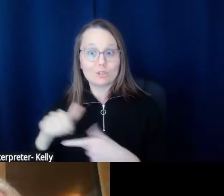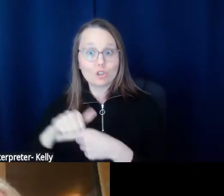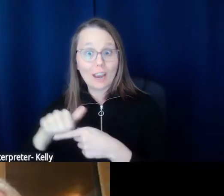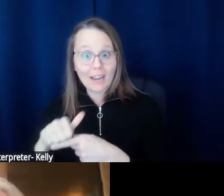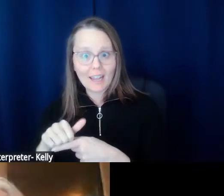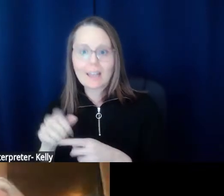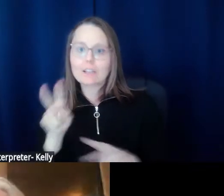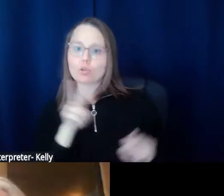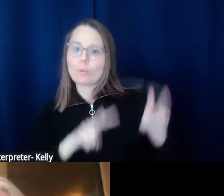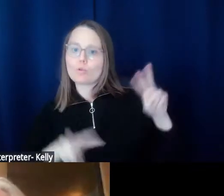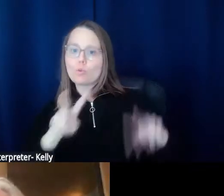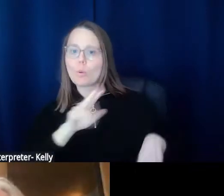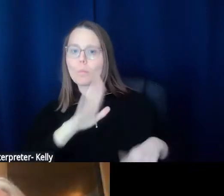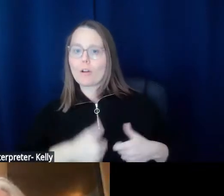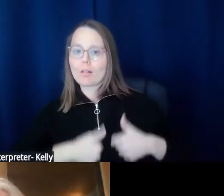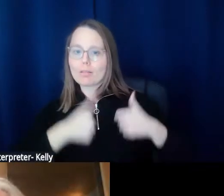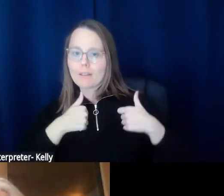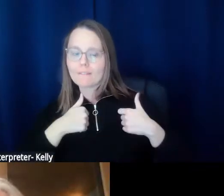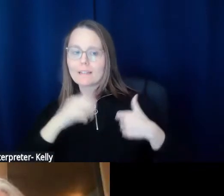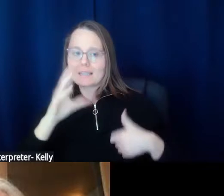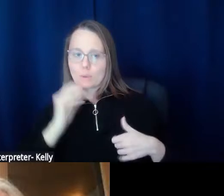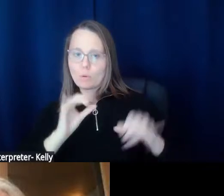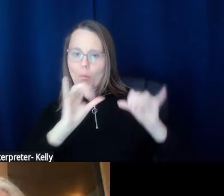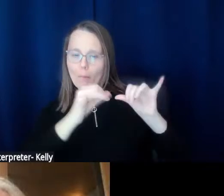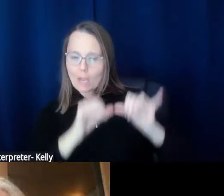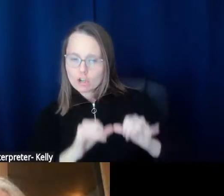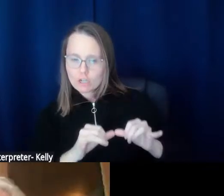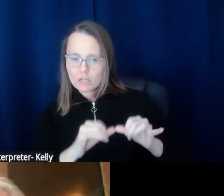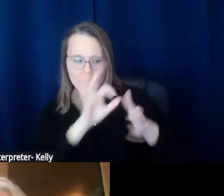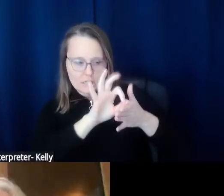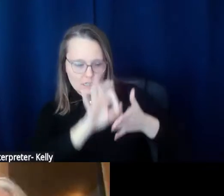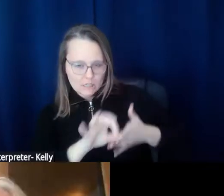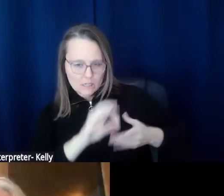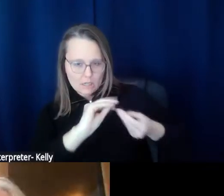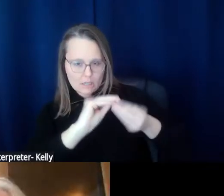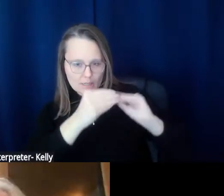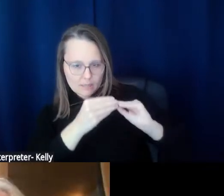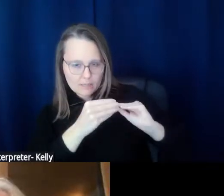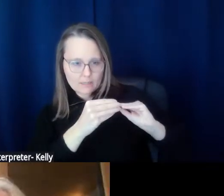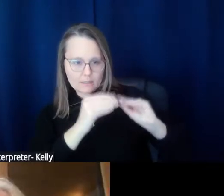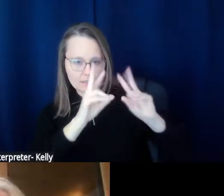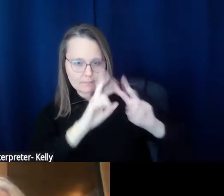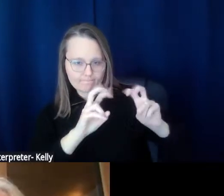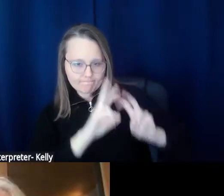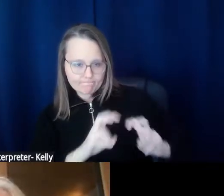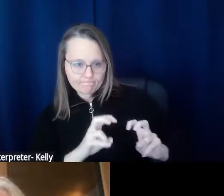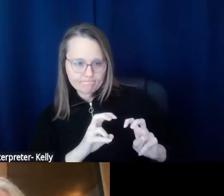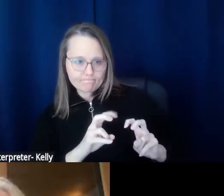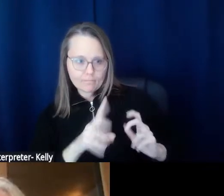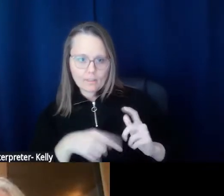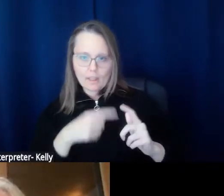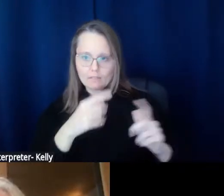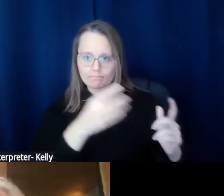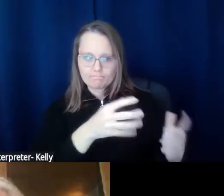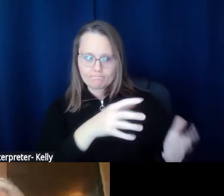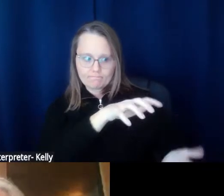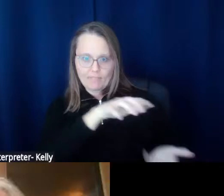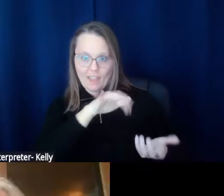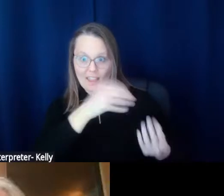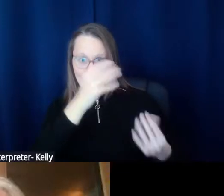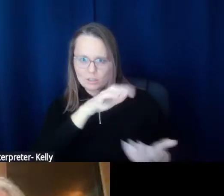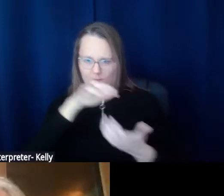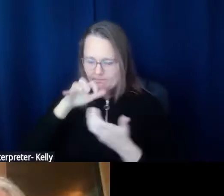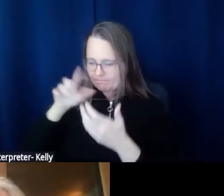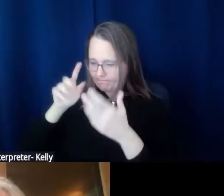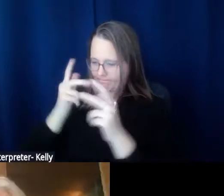lived experience and to measure it, to quantify it, to figure out how you can, do more research,